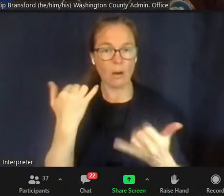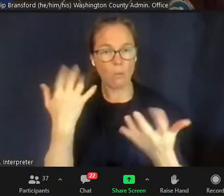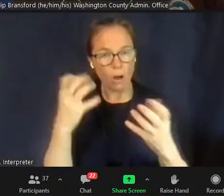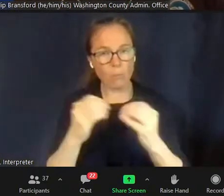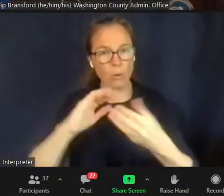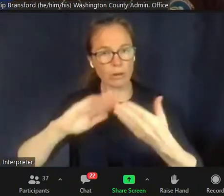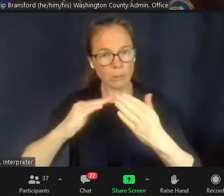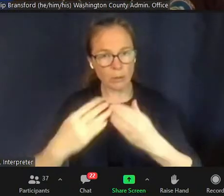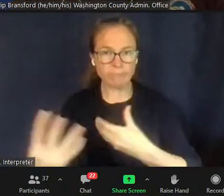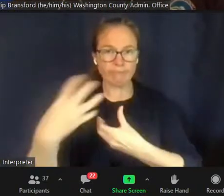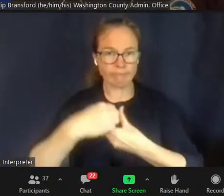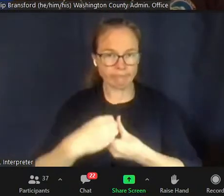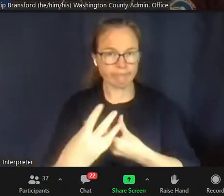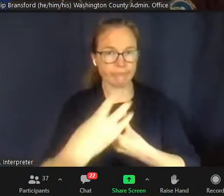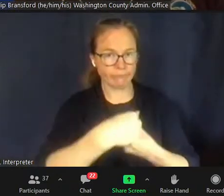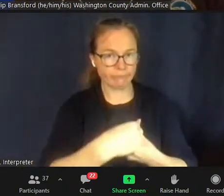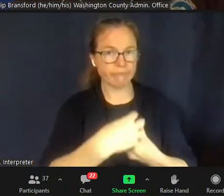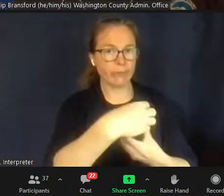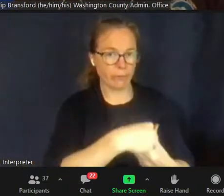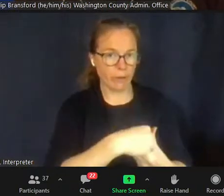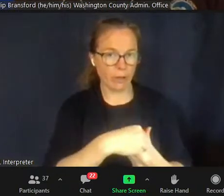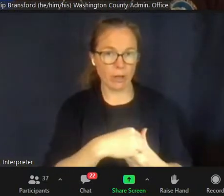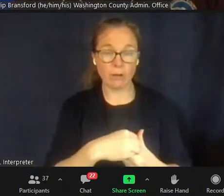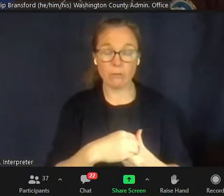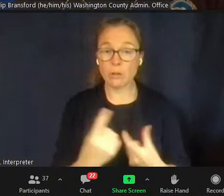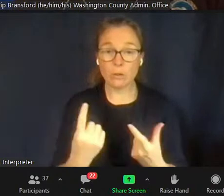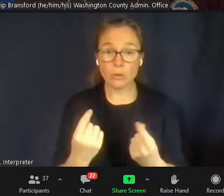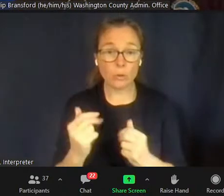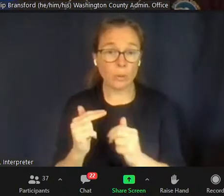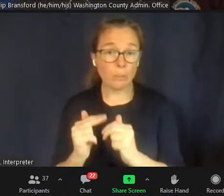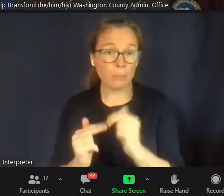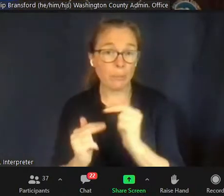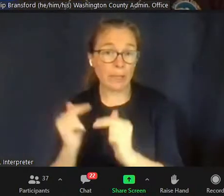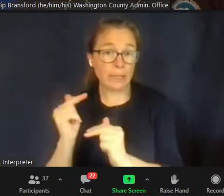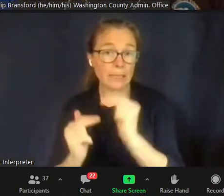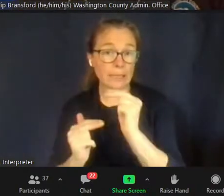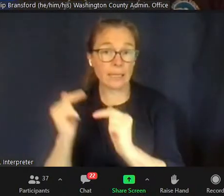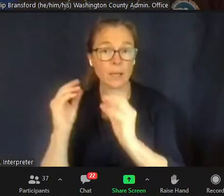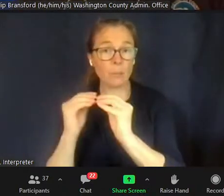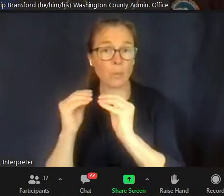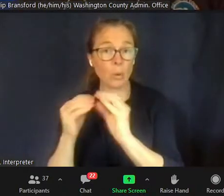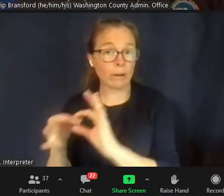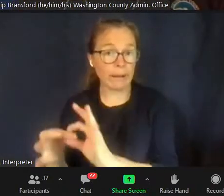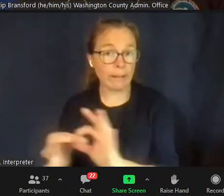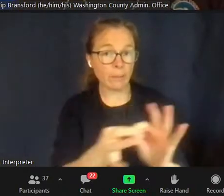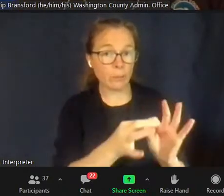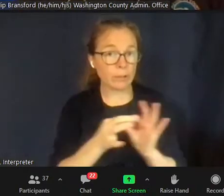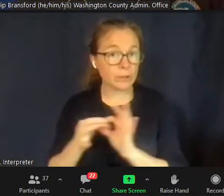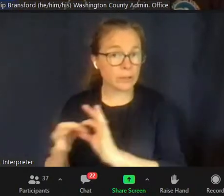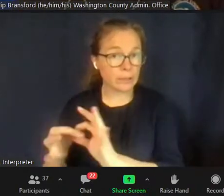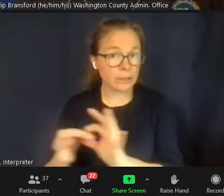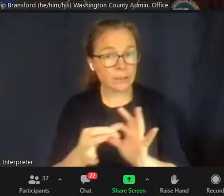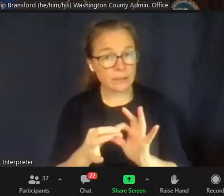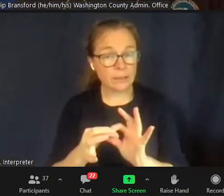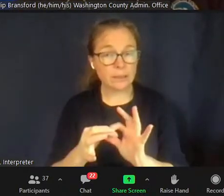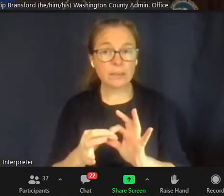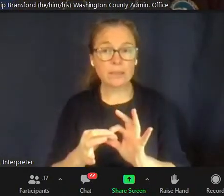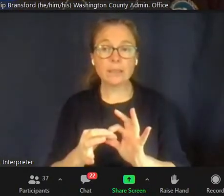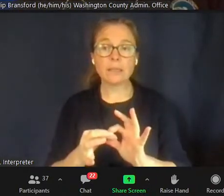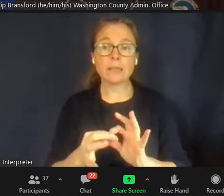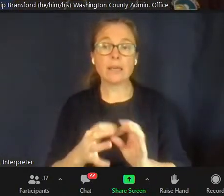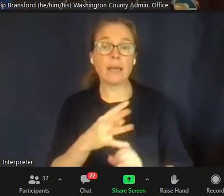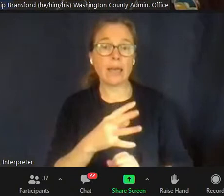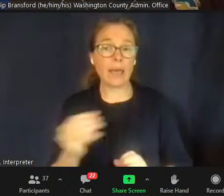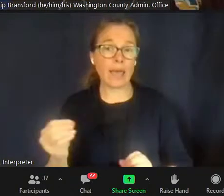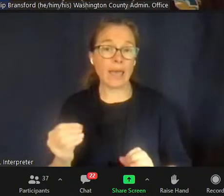engagement. As mentioned, building community capacity through collaboration, as well as advancing